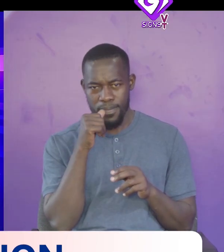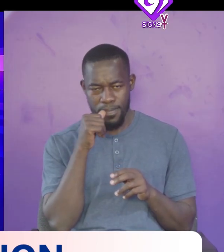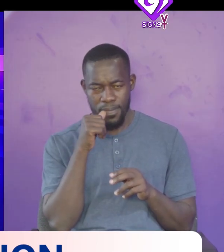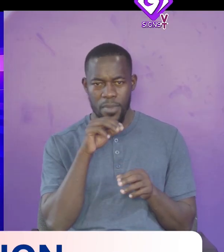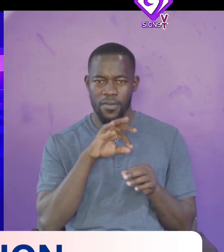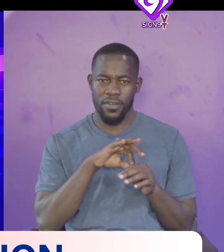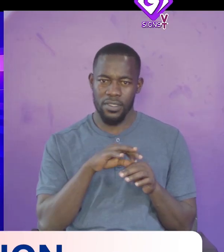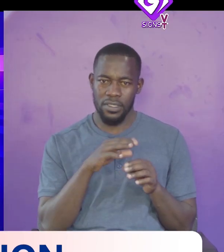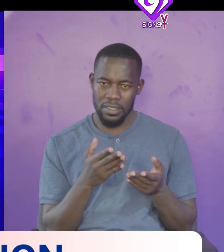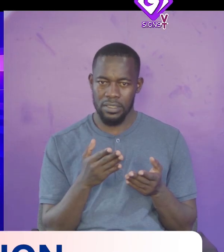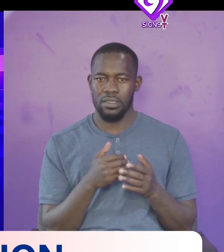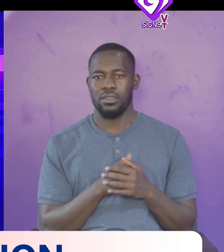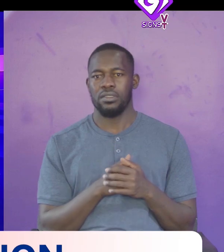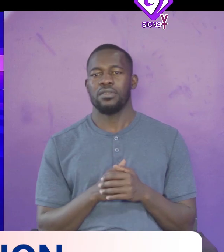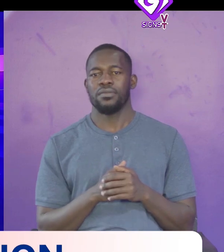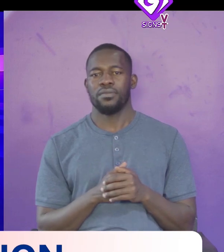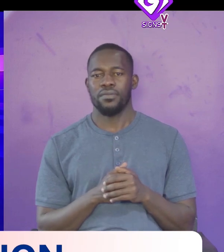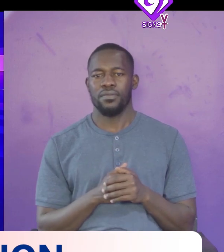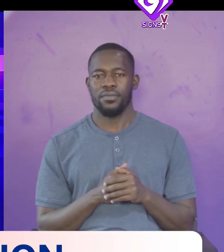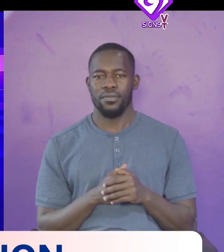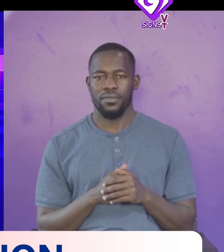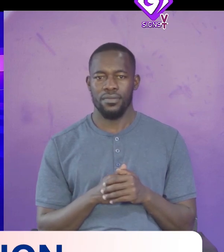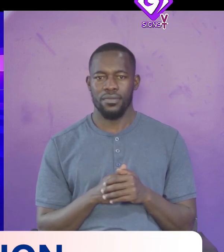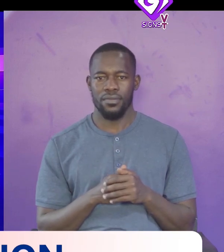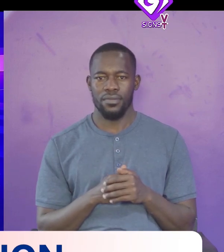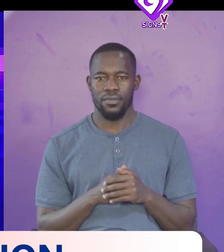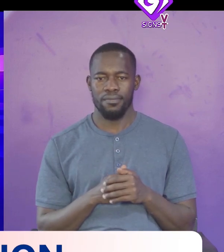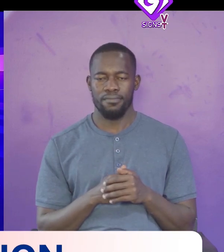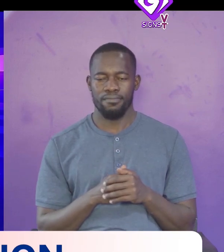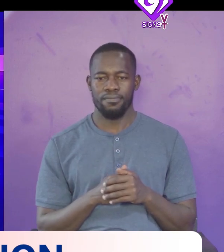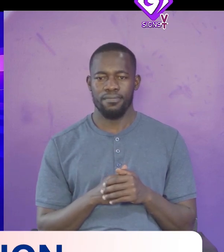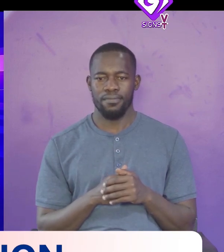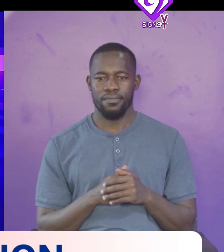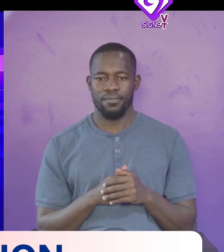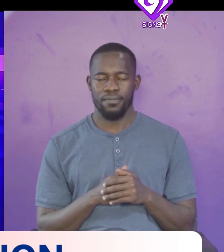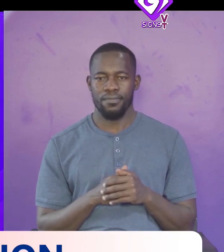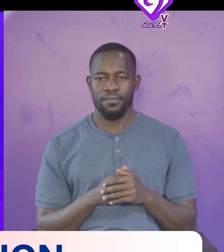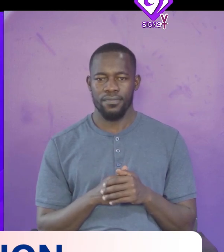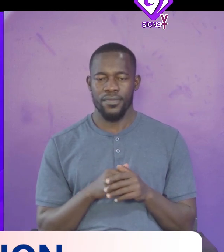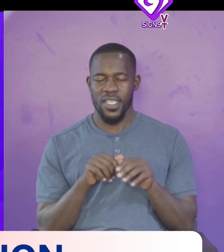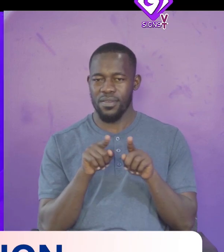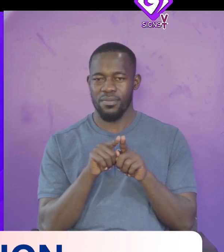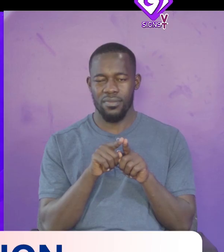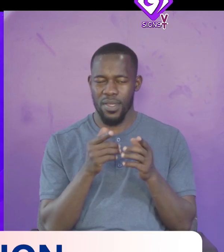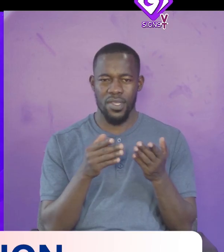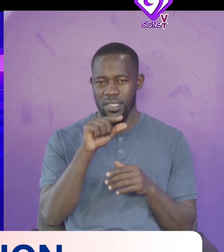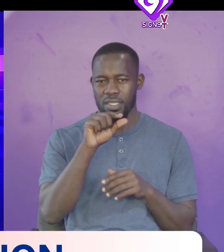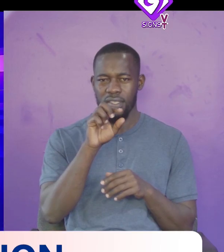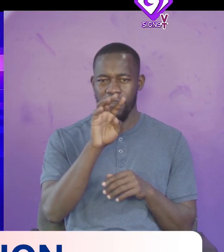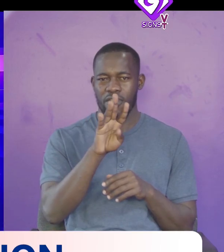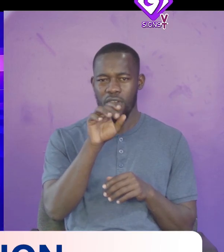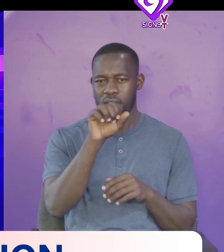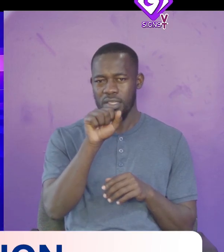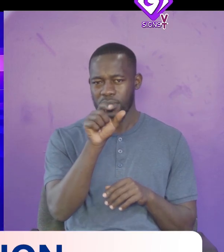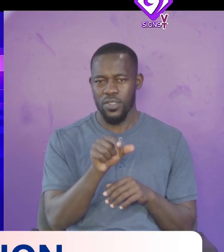G4S. I don't know. Someone from G4S would get in touch and give us an advertisement. Yes. So you have